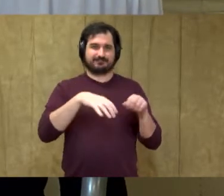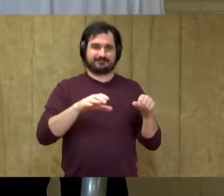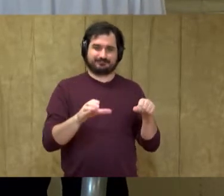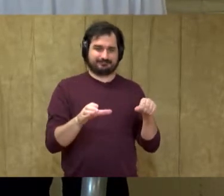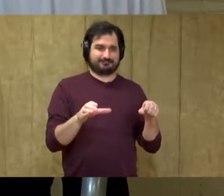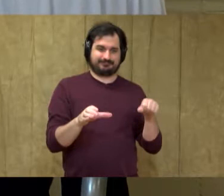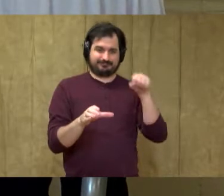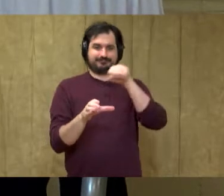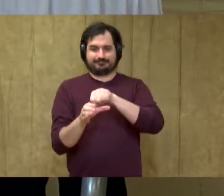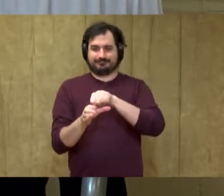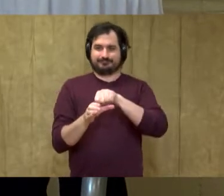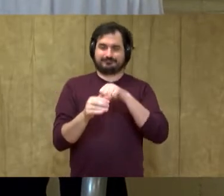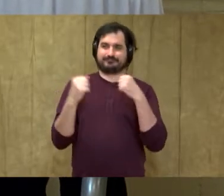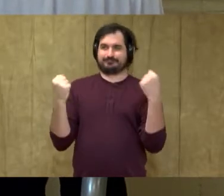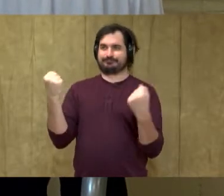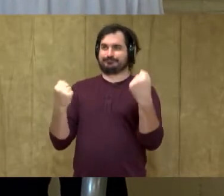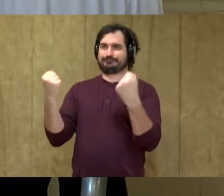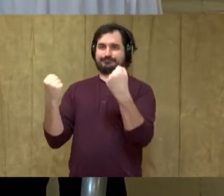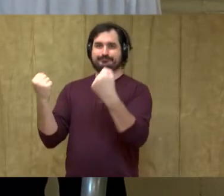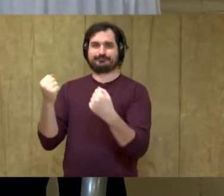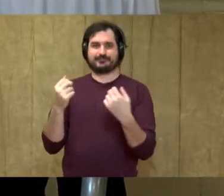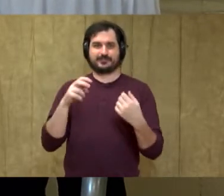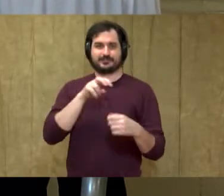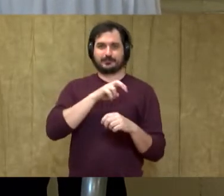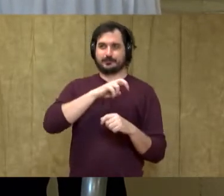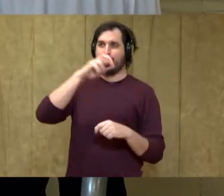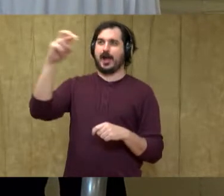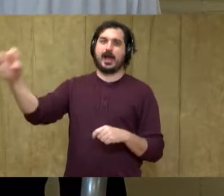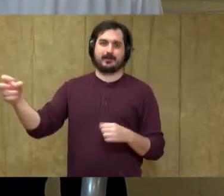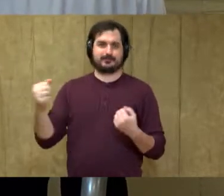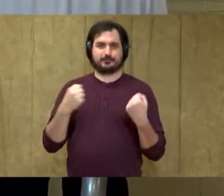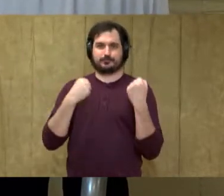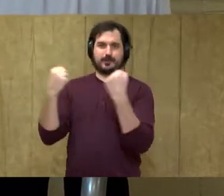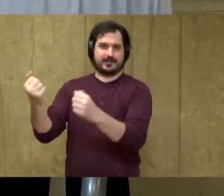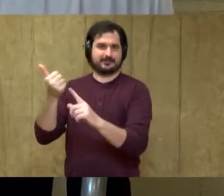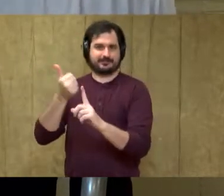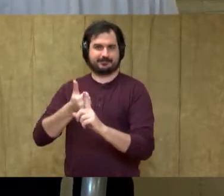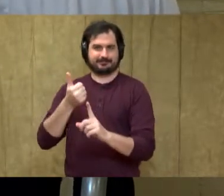a type of transportational vehicle like a